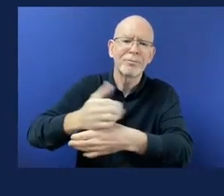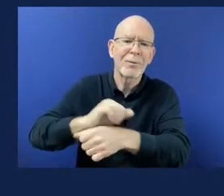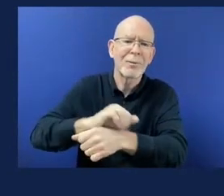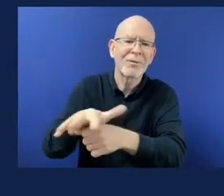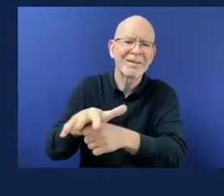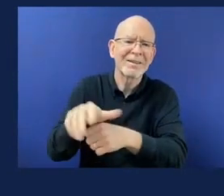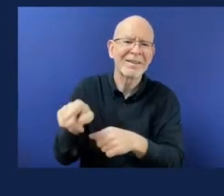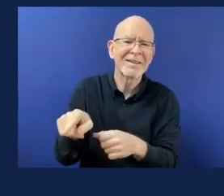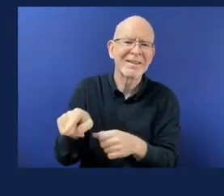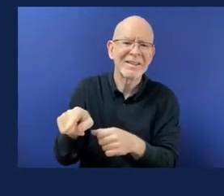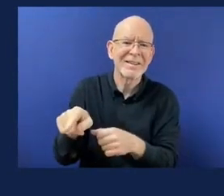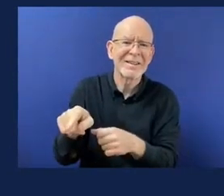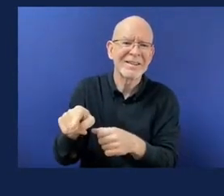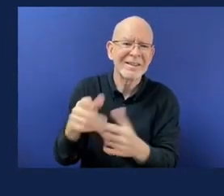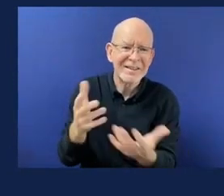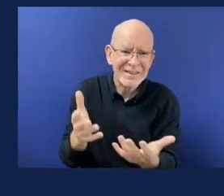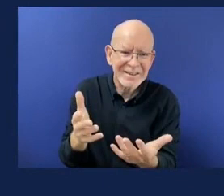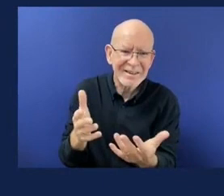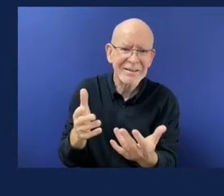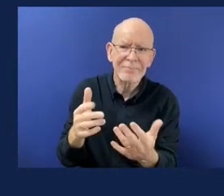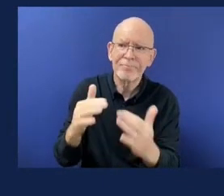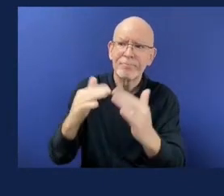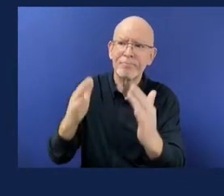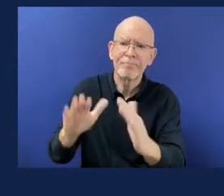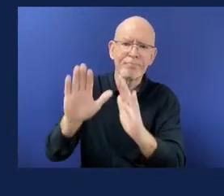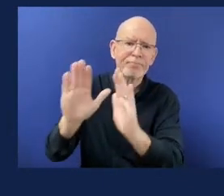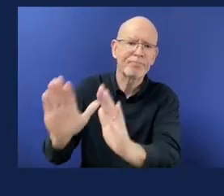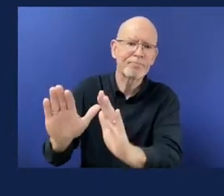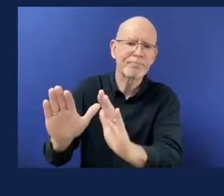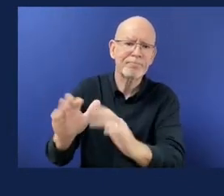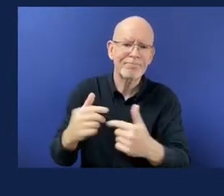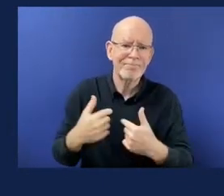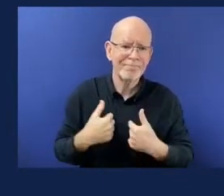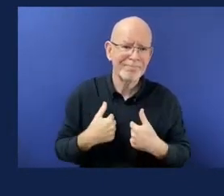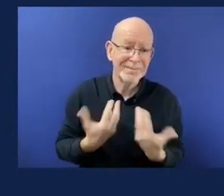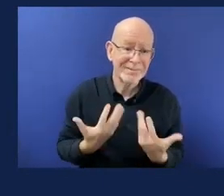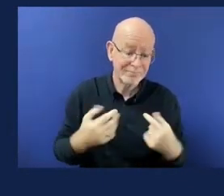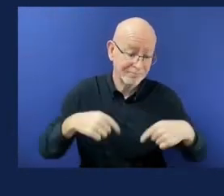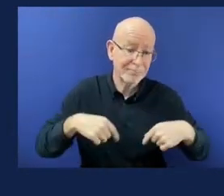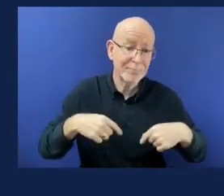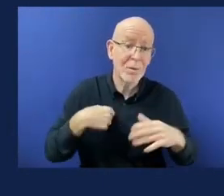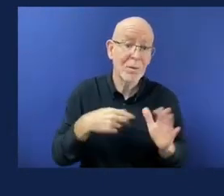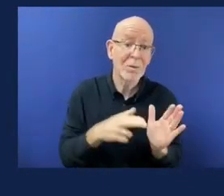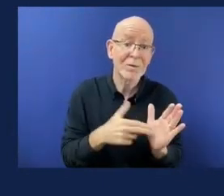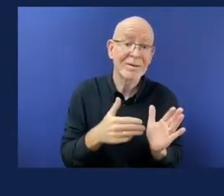same thing so that it's consistent across the risk assessment for both of us.